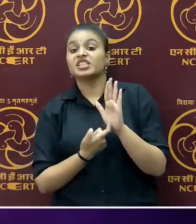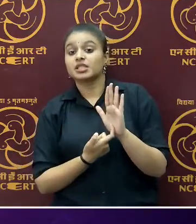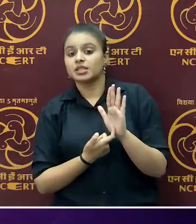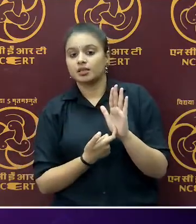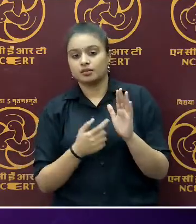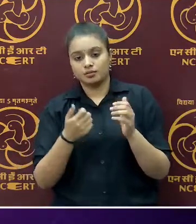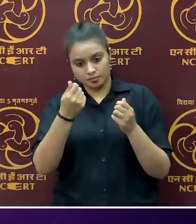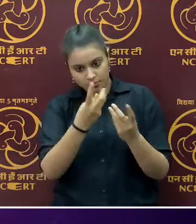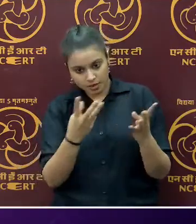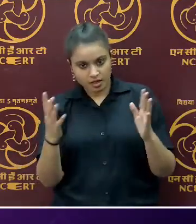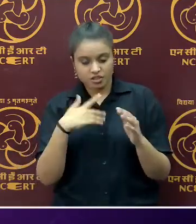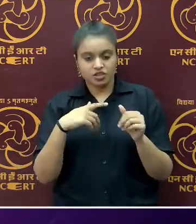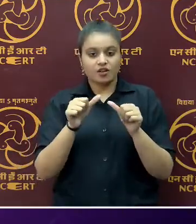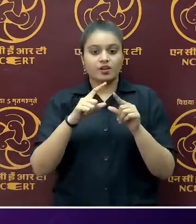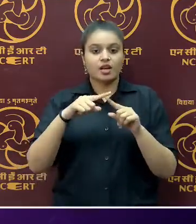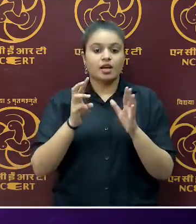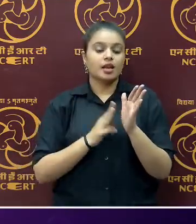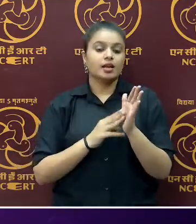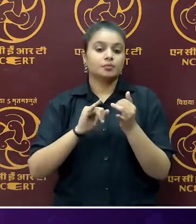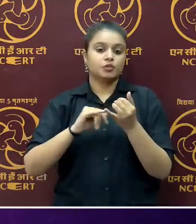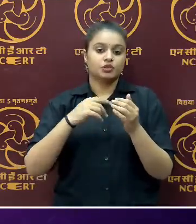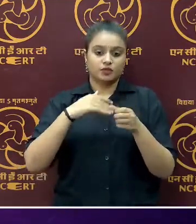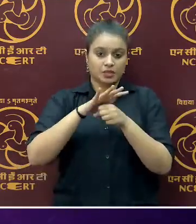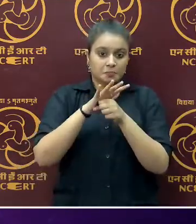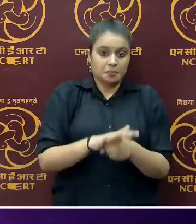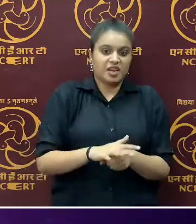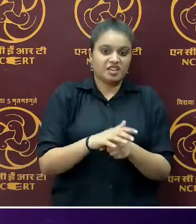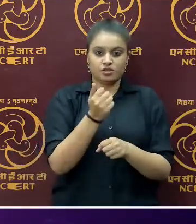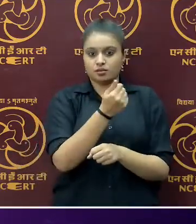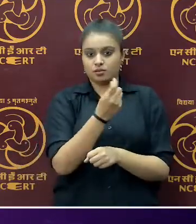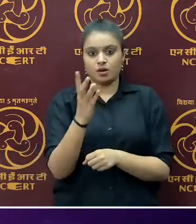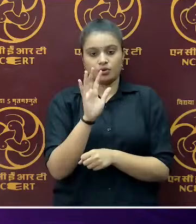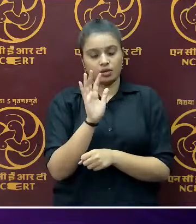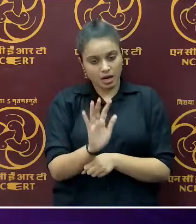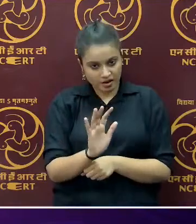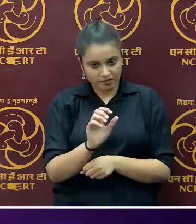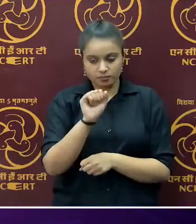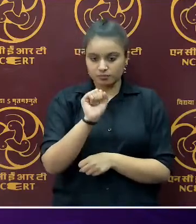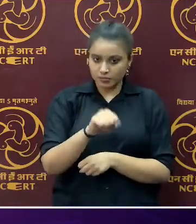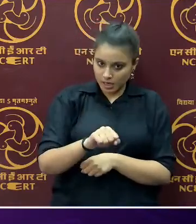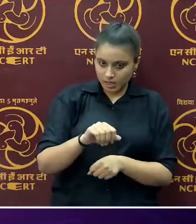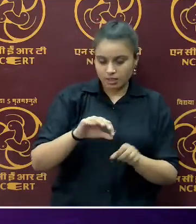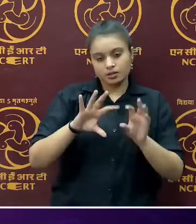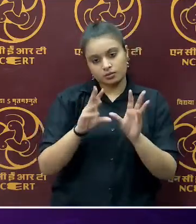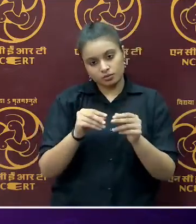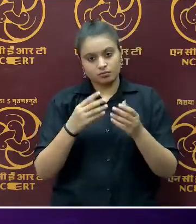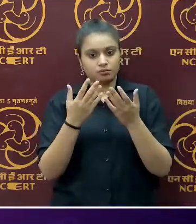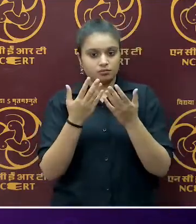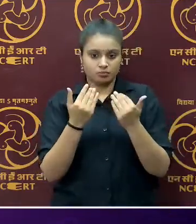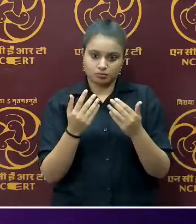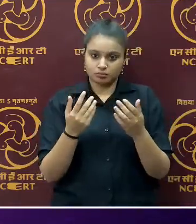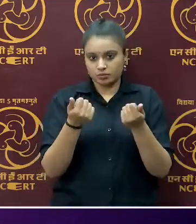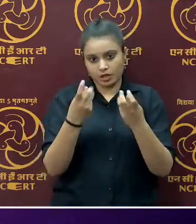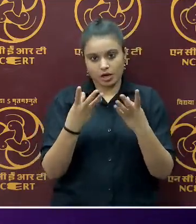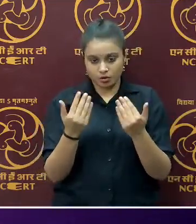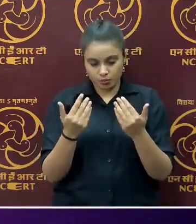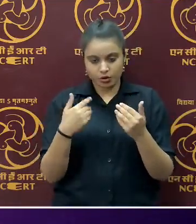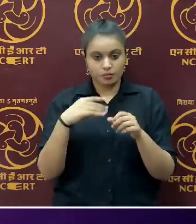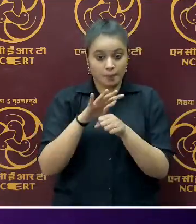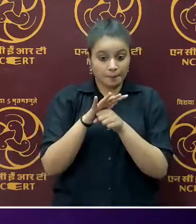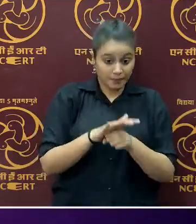It measures the atmospheric pressure. It measures the pressure. Okay. Yes, atmospheric pressure, it can be measured. So